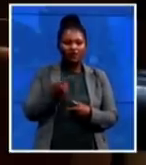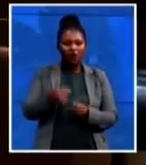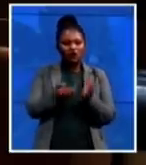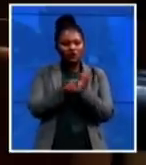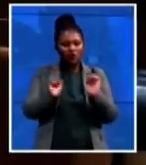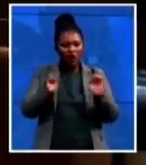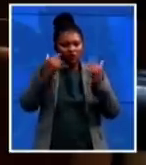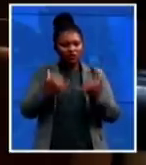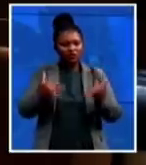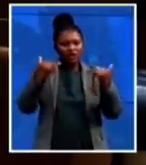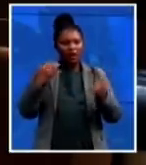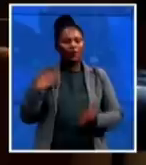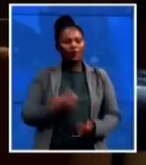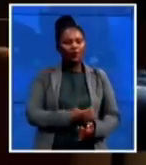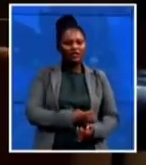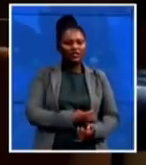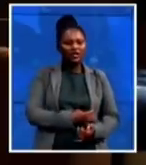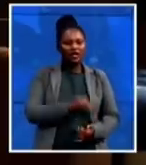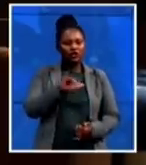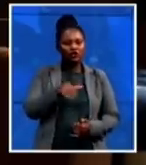Joe Biden later today?